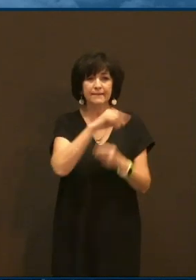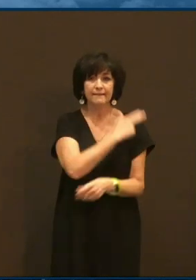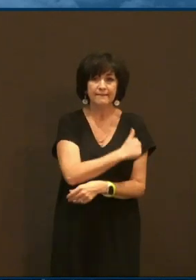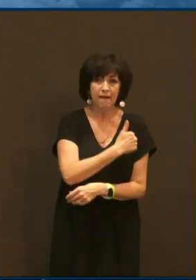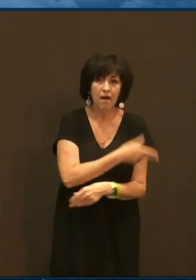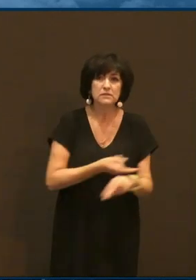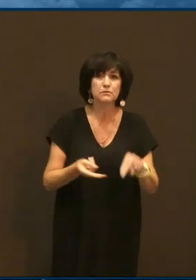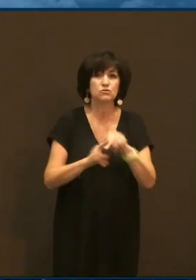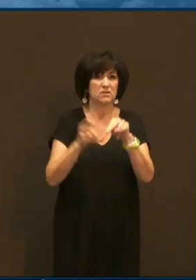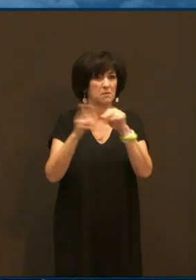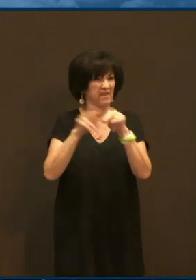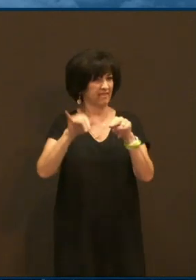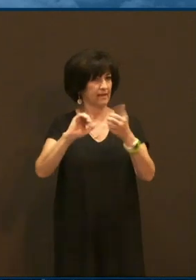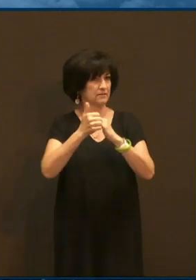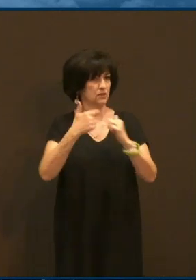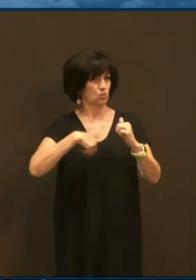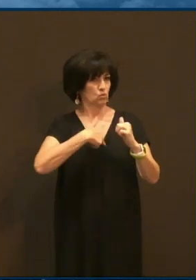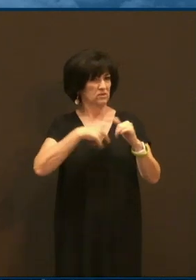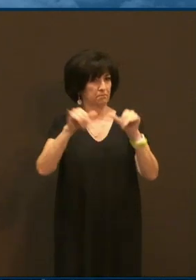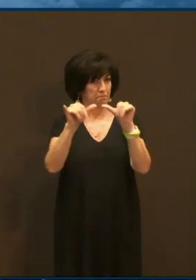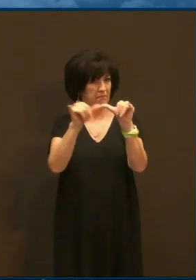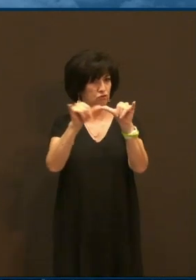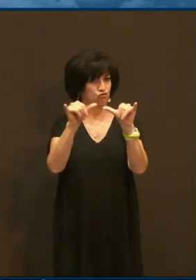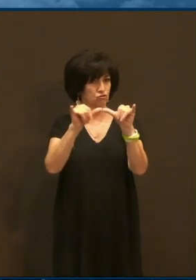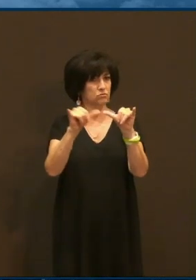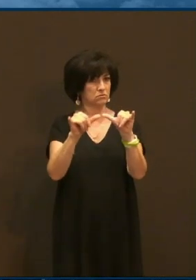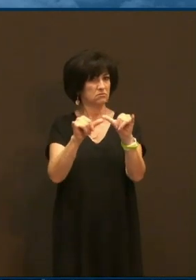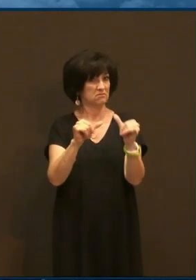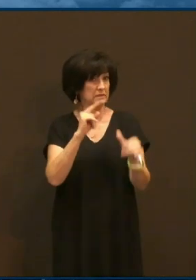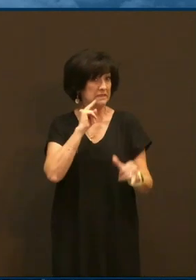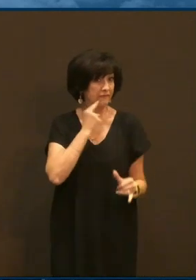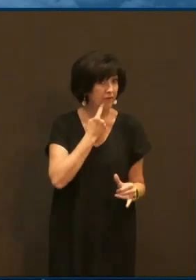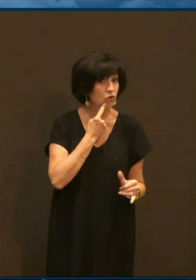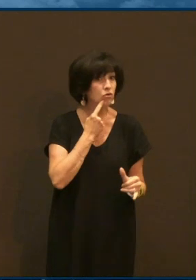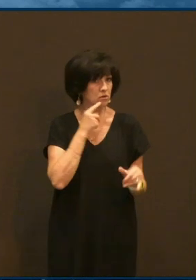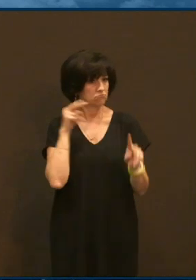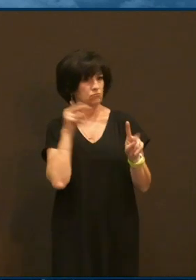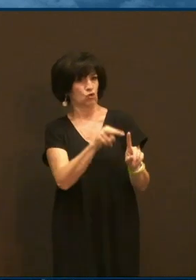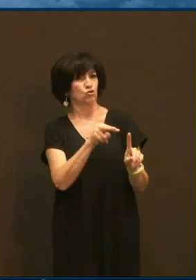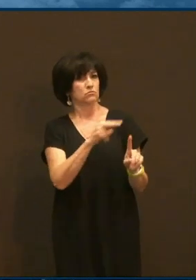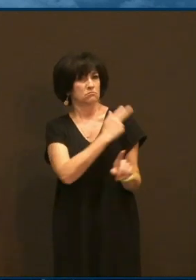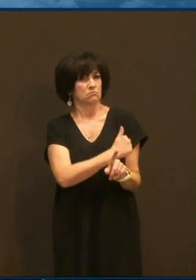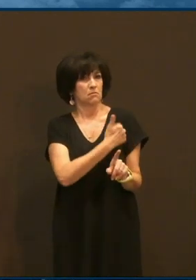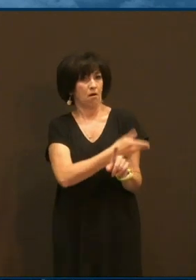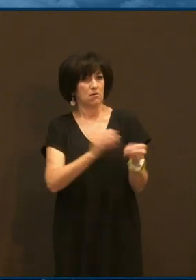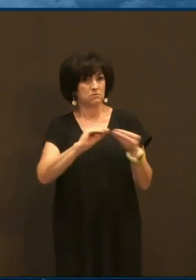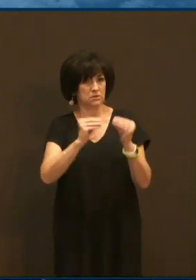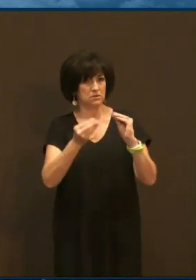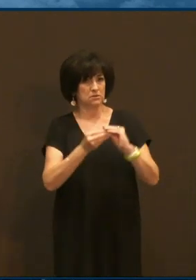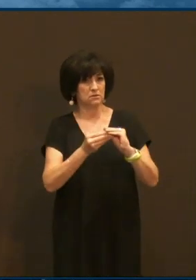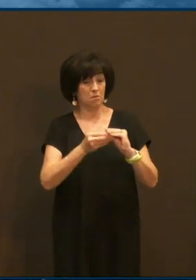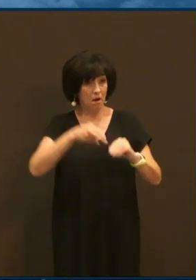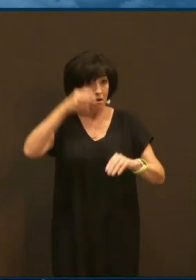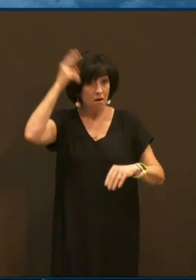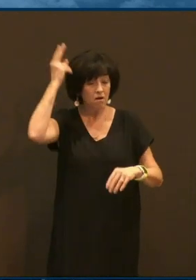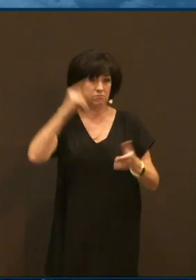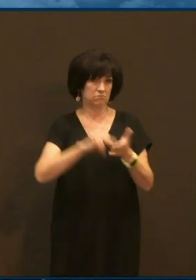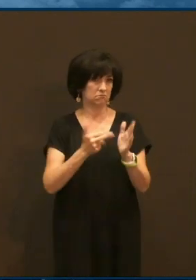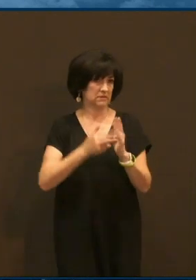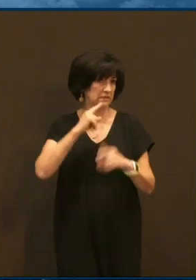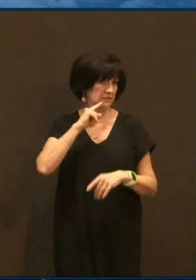the severity of those positive cases, peaking there at the end of April, the beginning of May, and